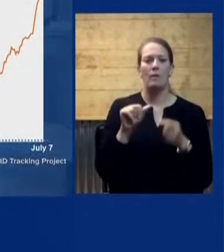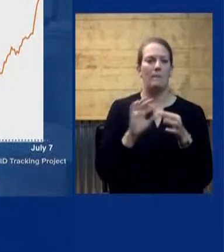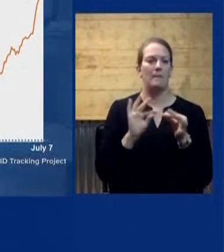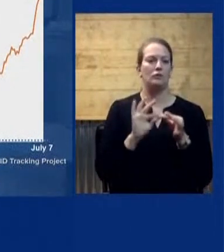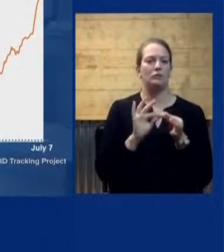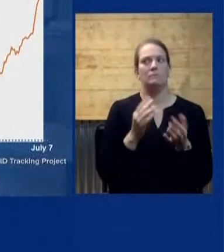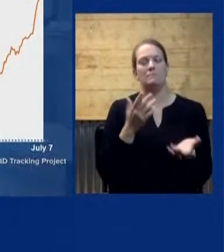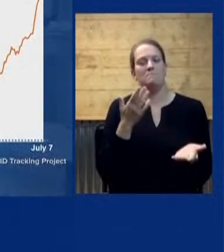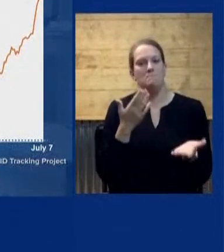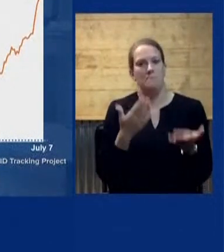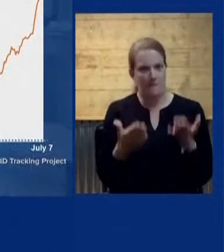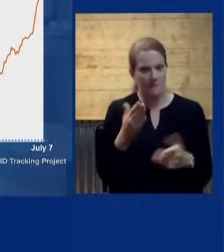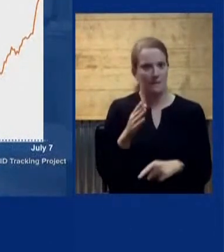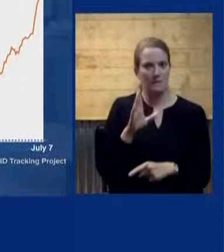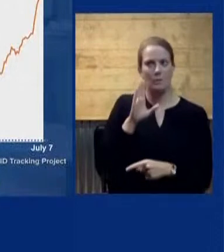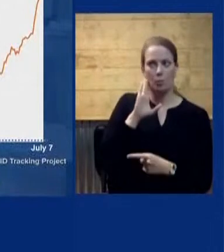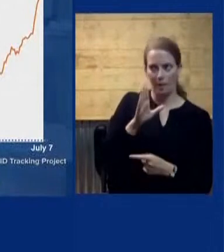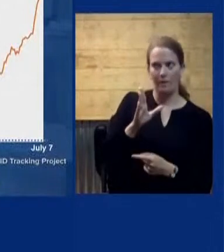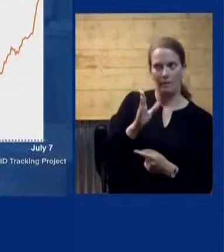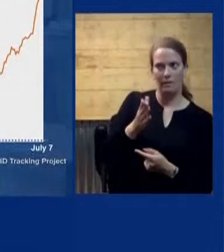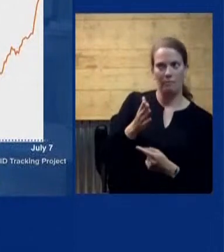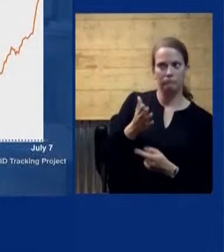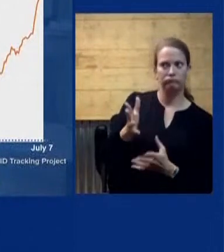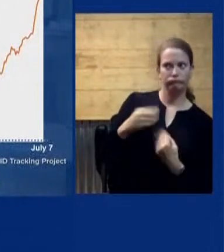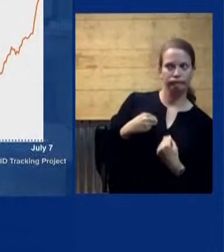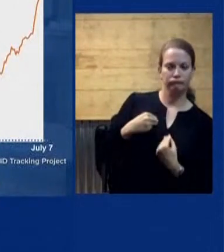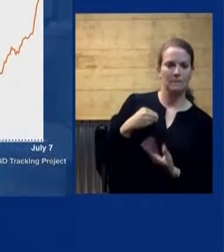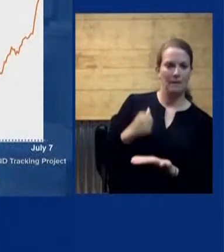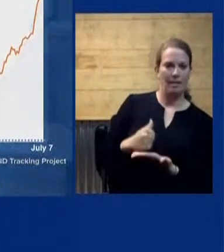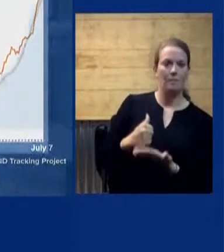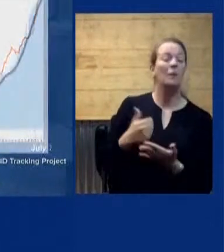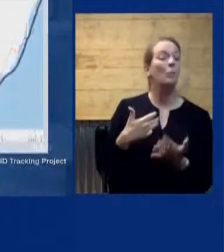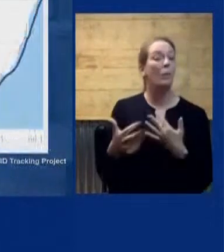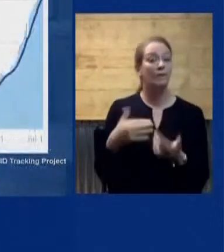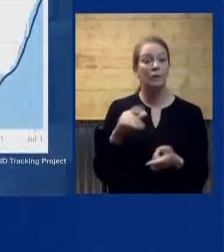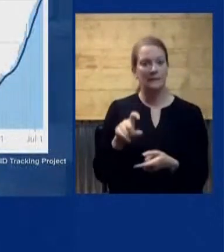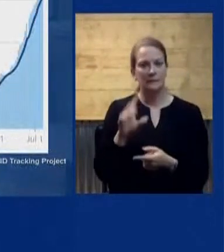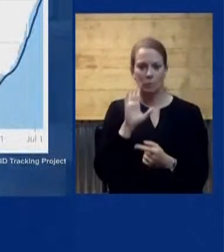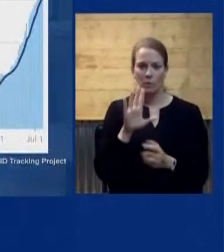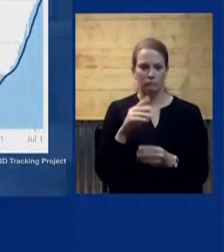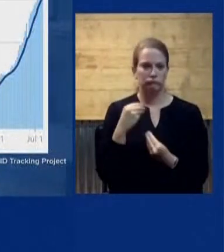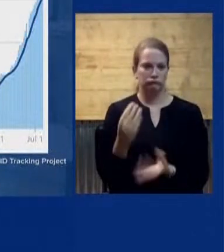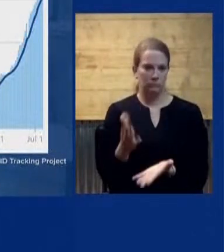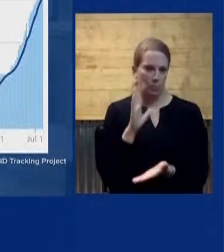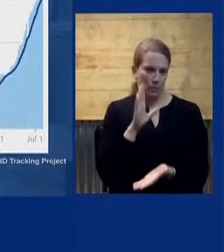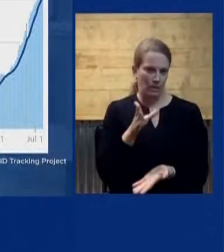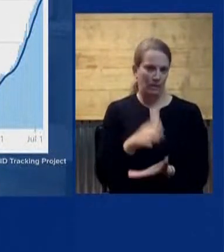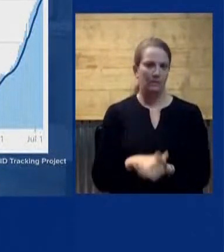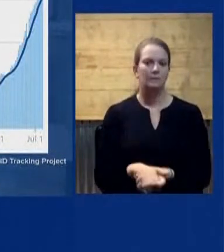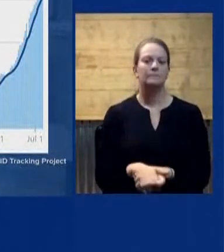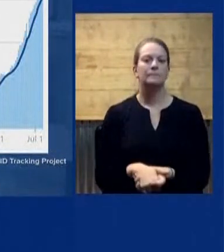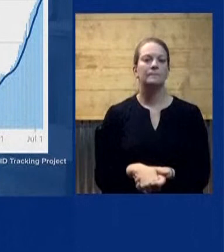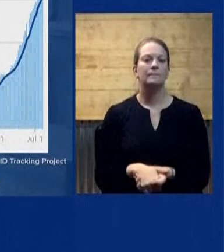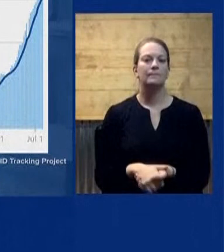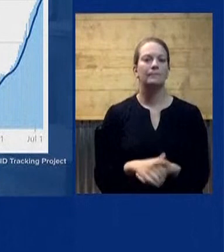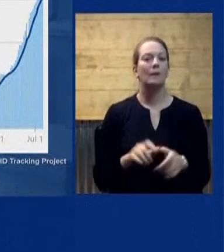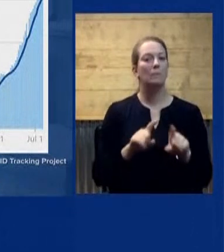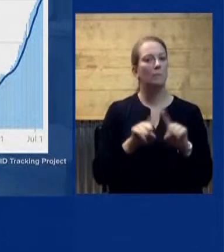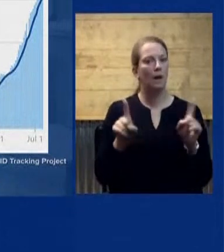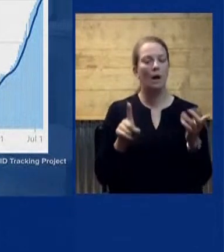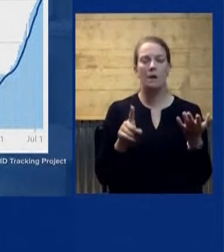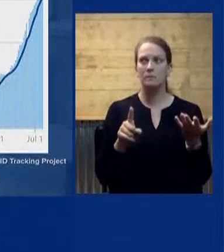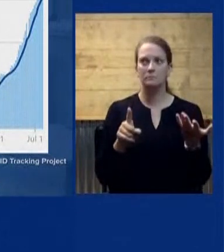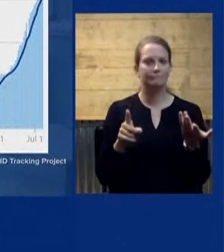might need some assistance from us. Whatever they need, we will provide. But you see the same story